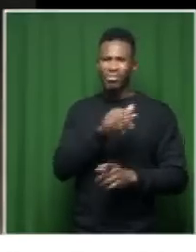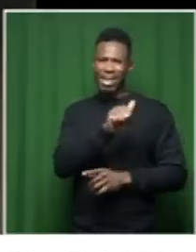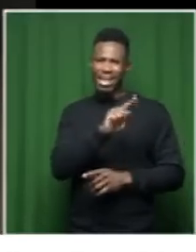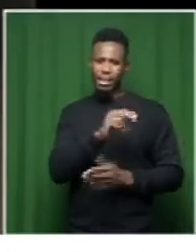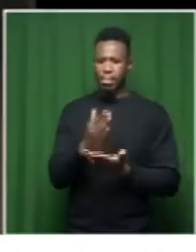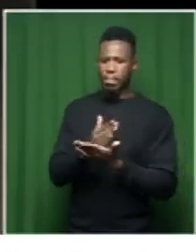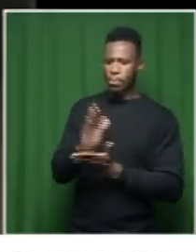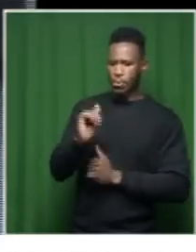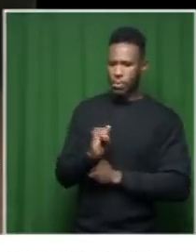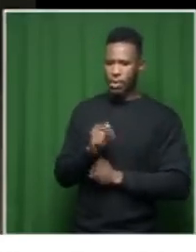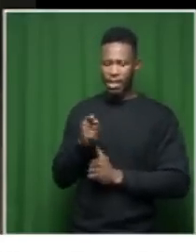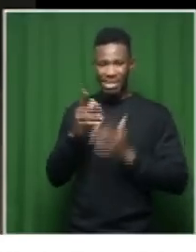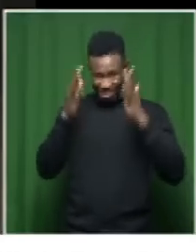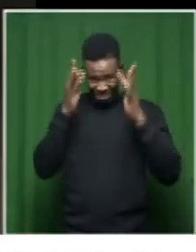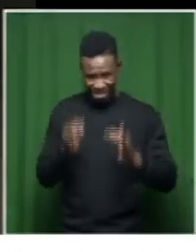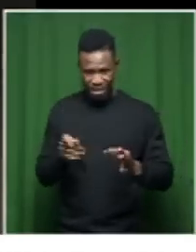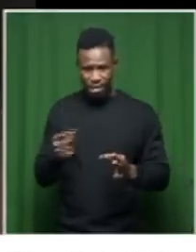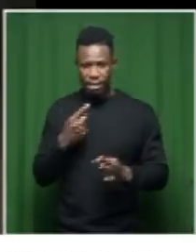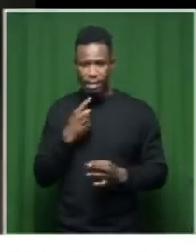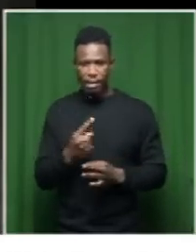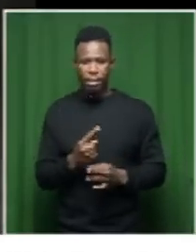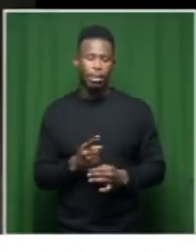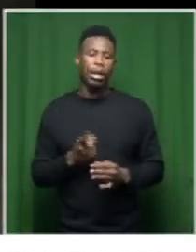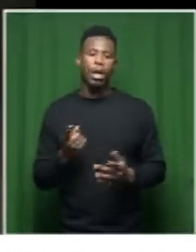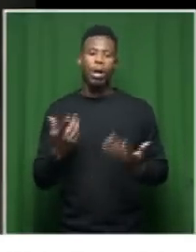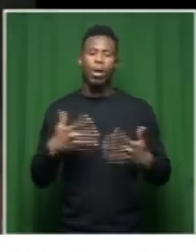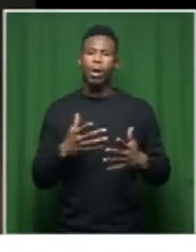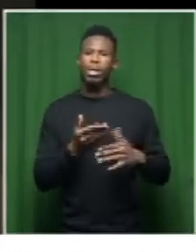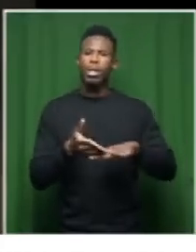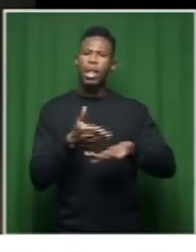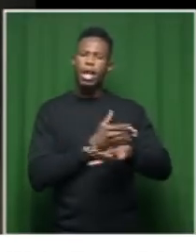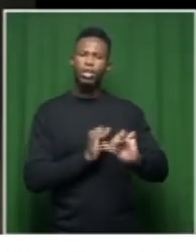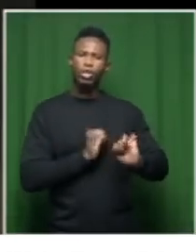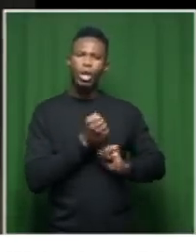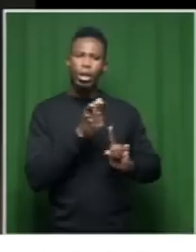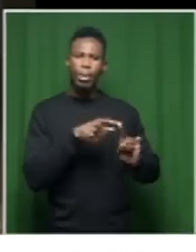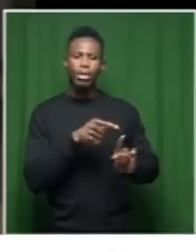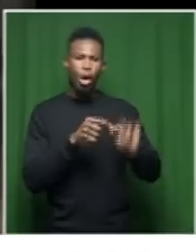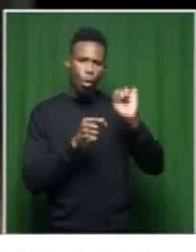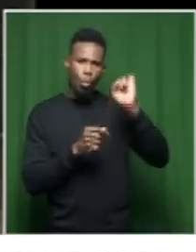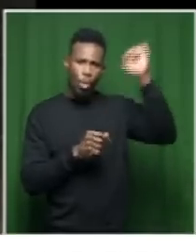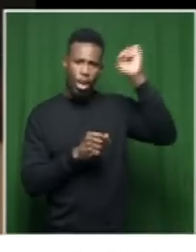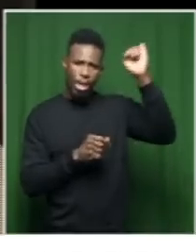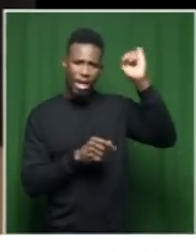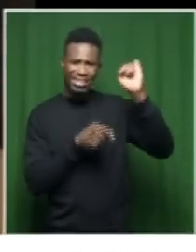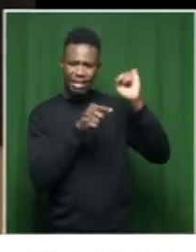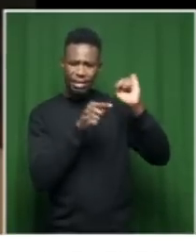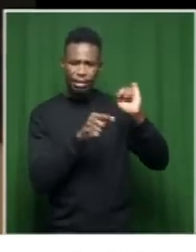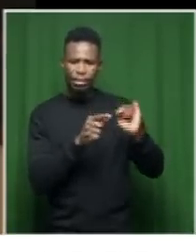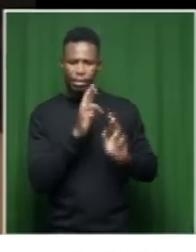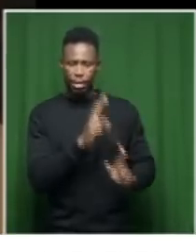momentous decision, they had sought counsel and received the blessing of the late struggle stalwart, Winnie Madikizela-Mandela.